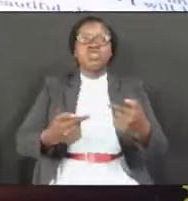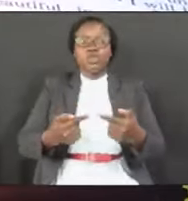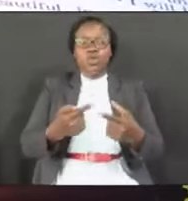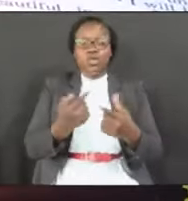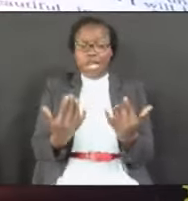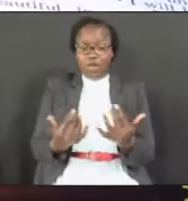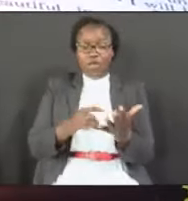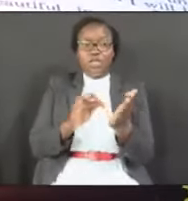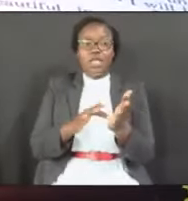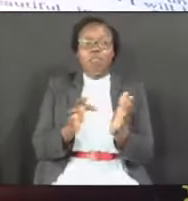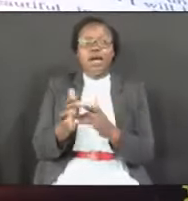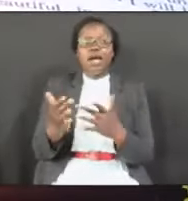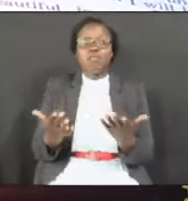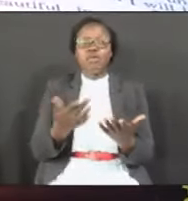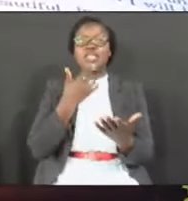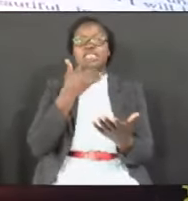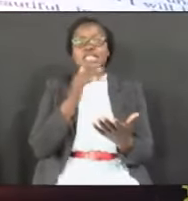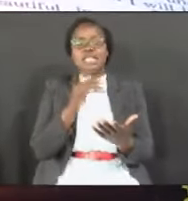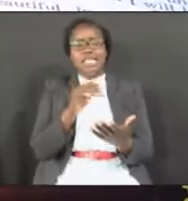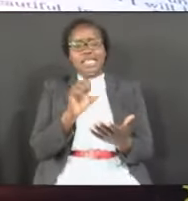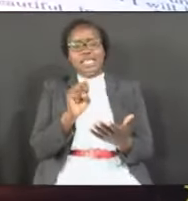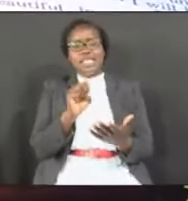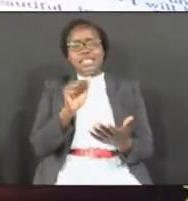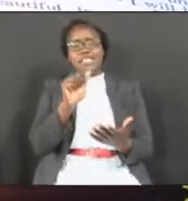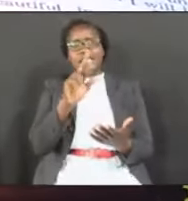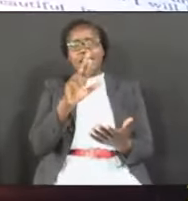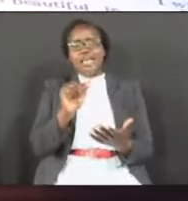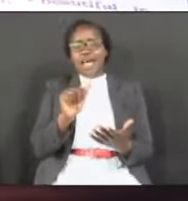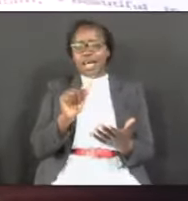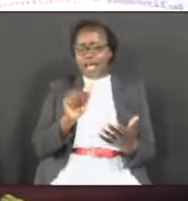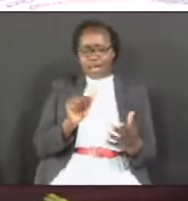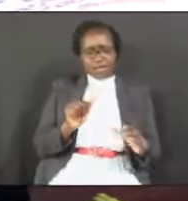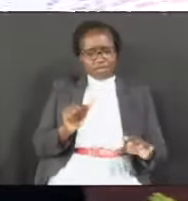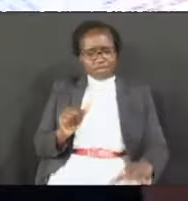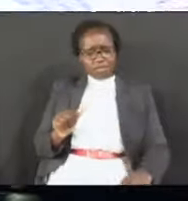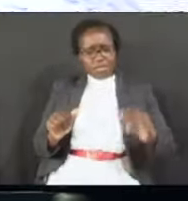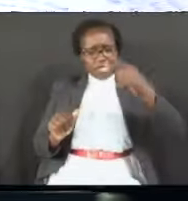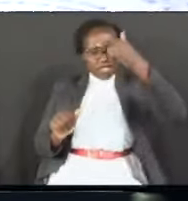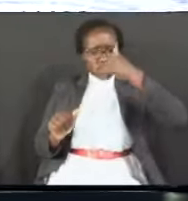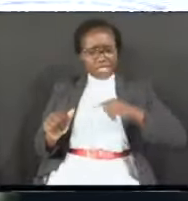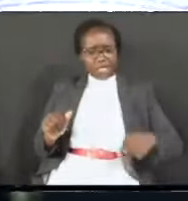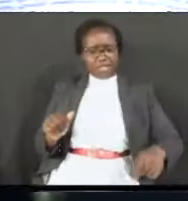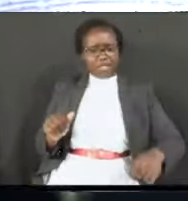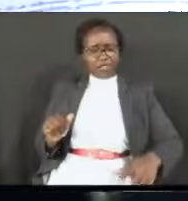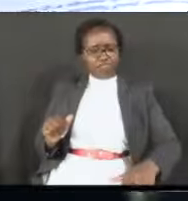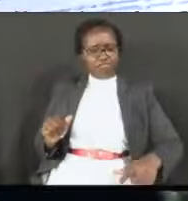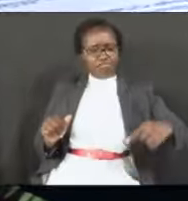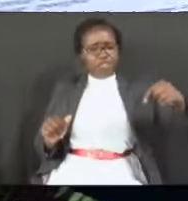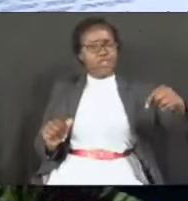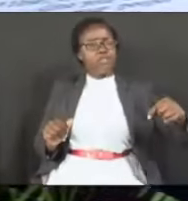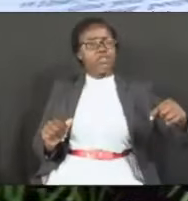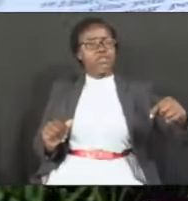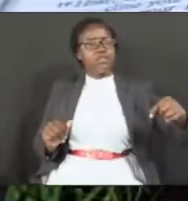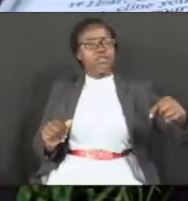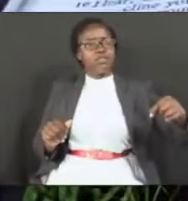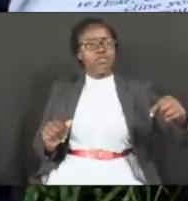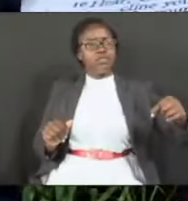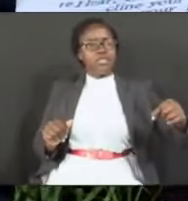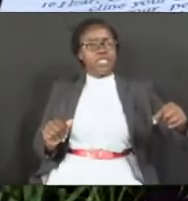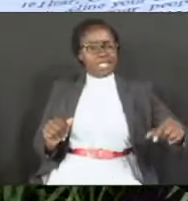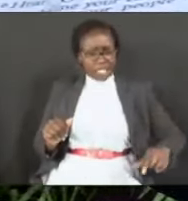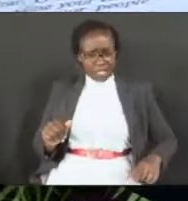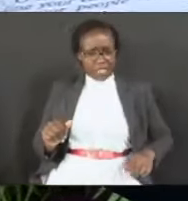Bible says, Sarah went to Isaac. And it went, Isaac, live long, oh my